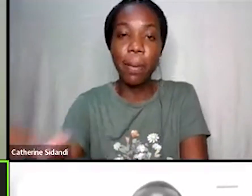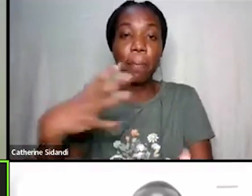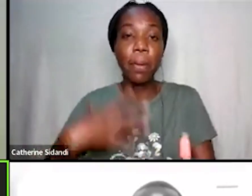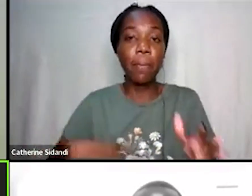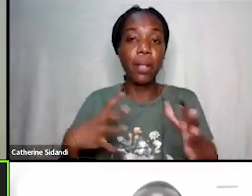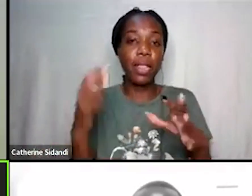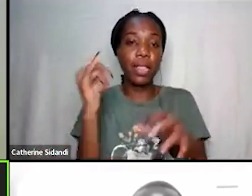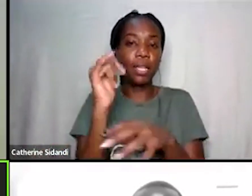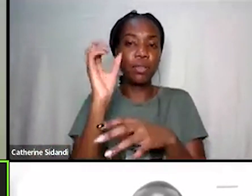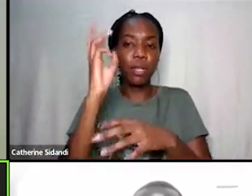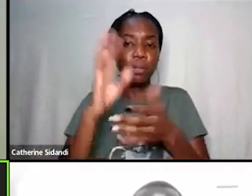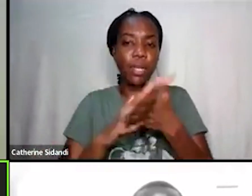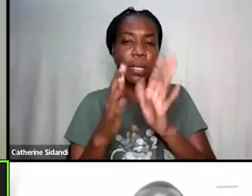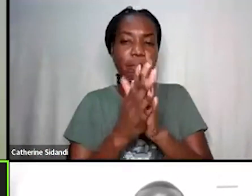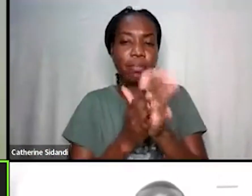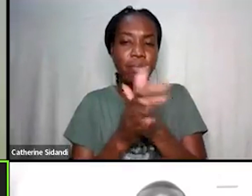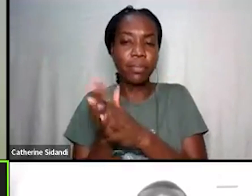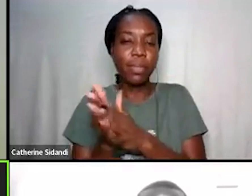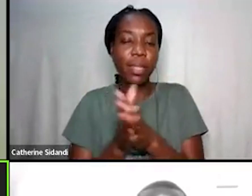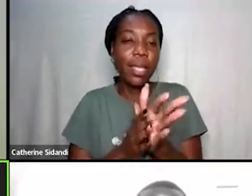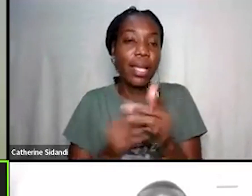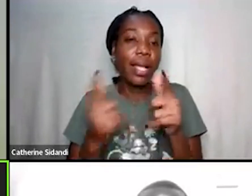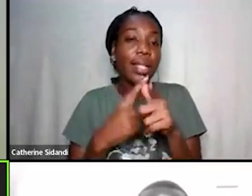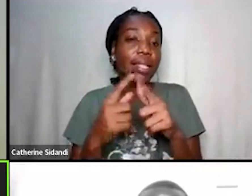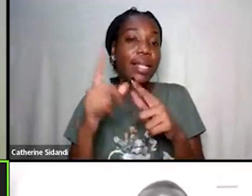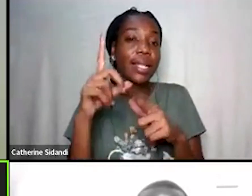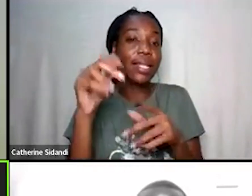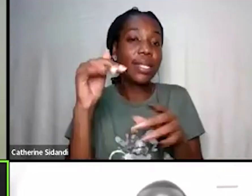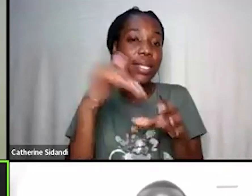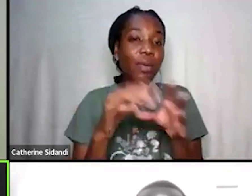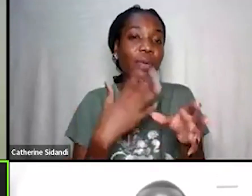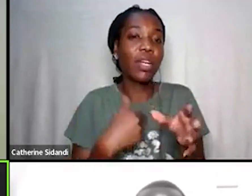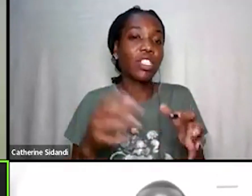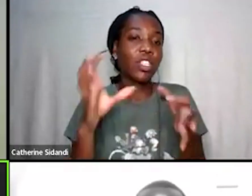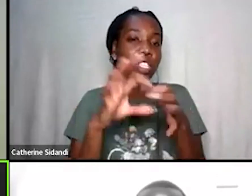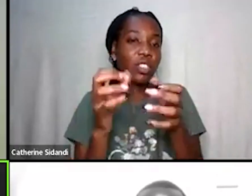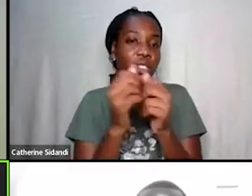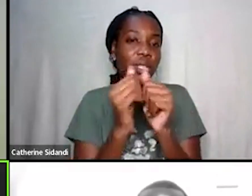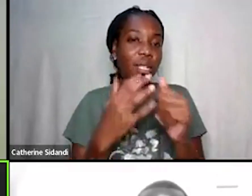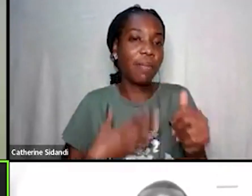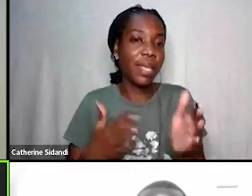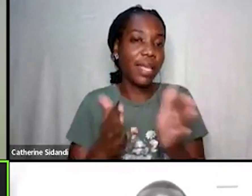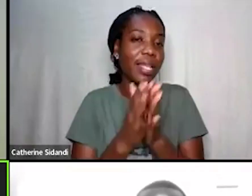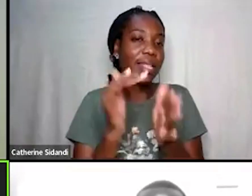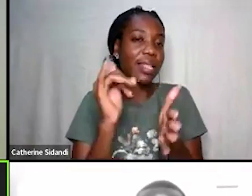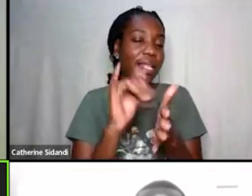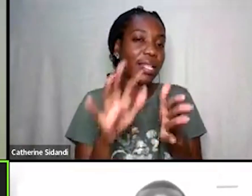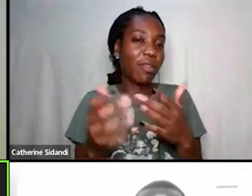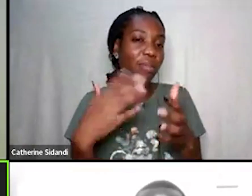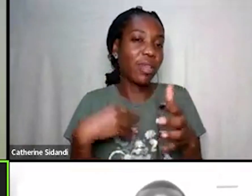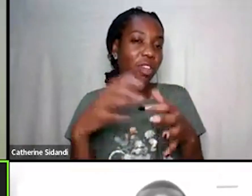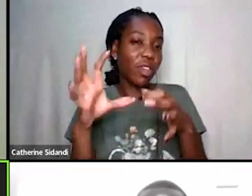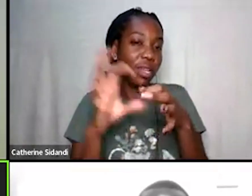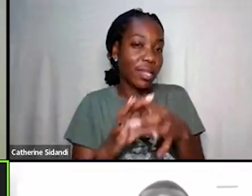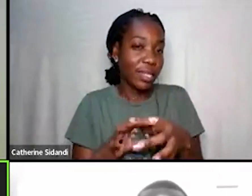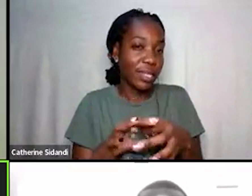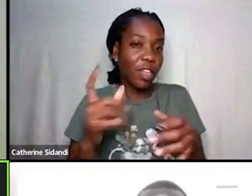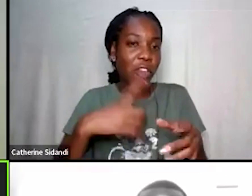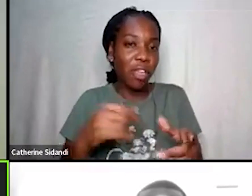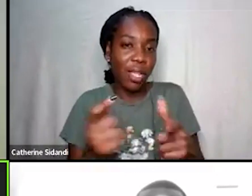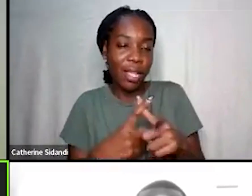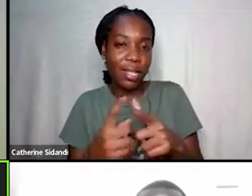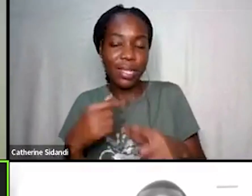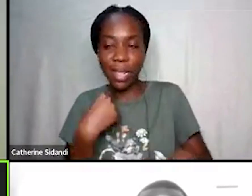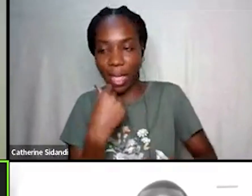Then they come to LinkedIn, they want to connect with me. And that is how I've connected with them. Then when I go somewhere, we meet and they say, Sarah,